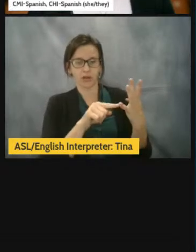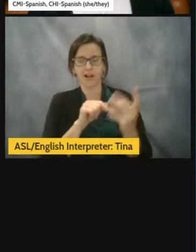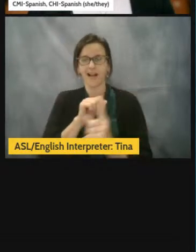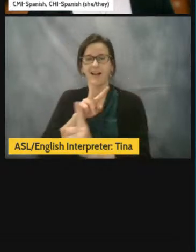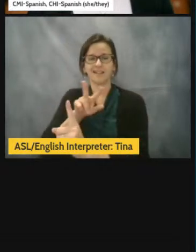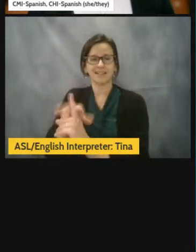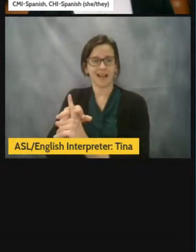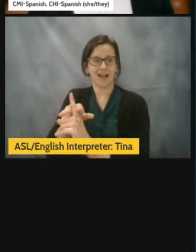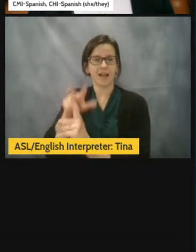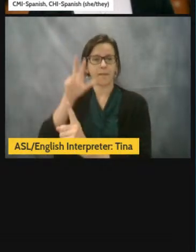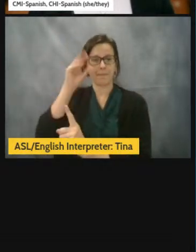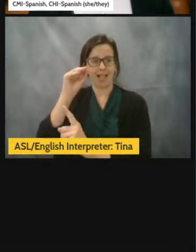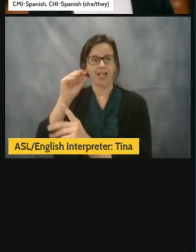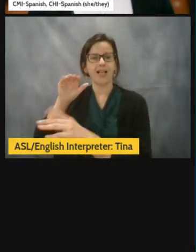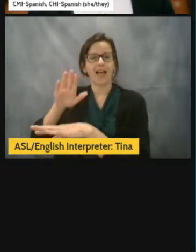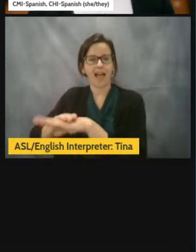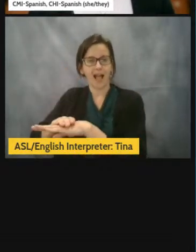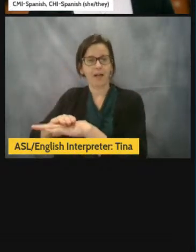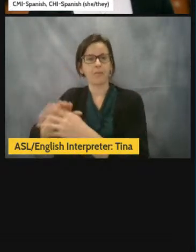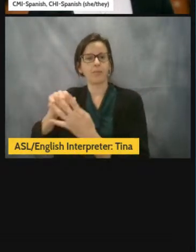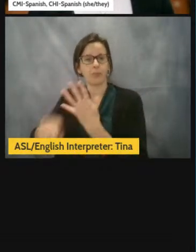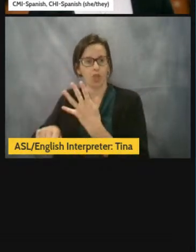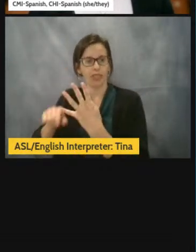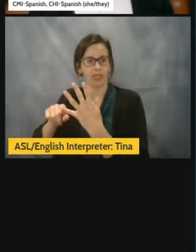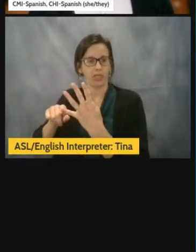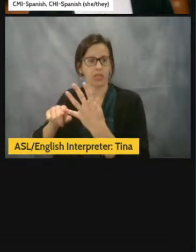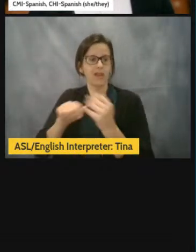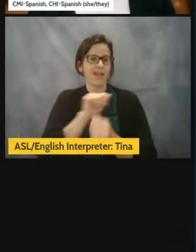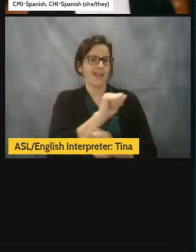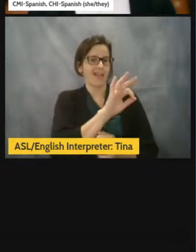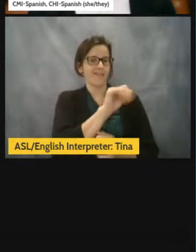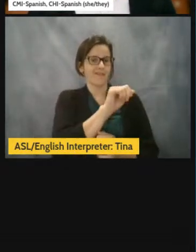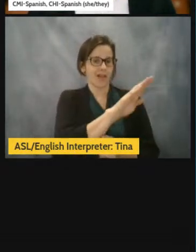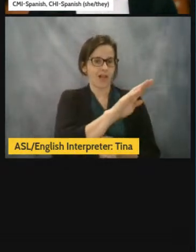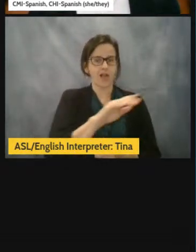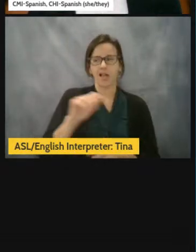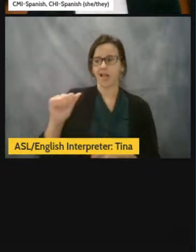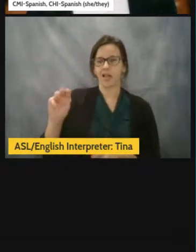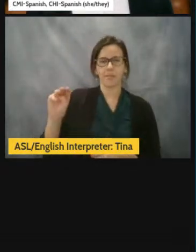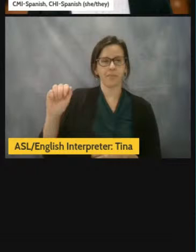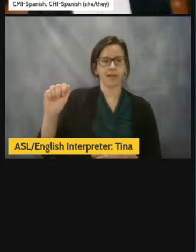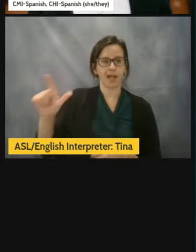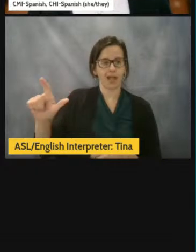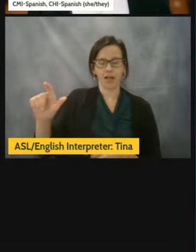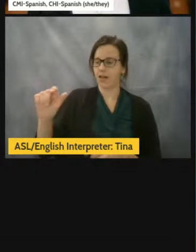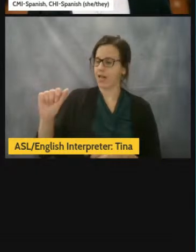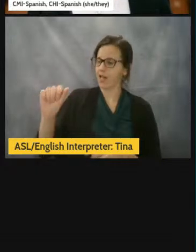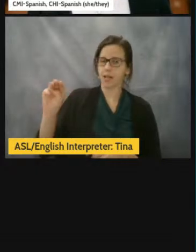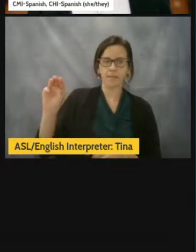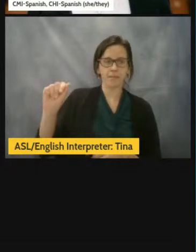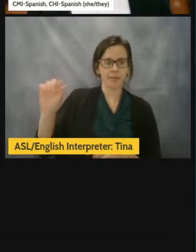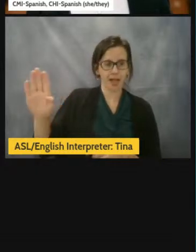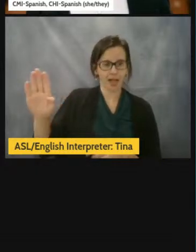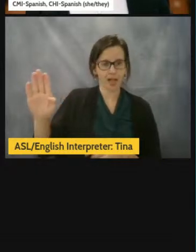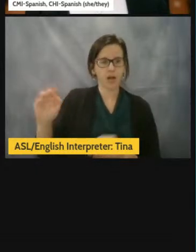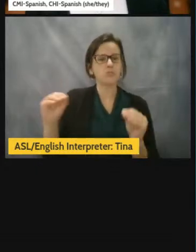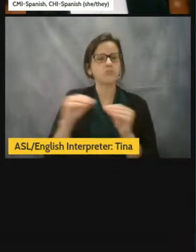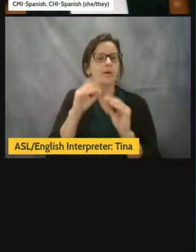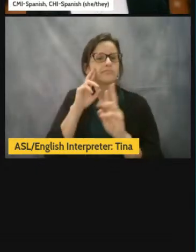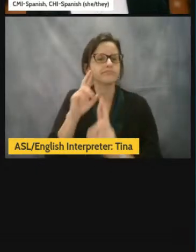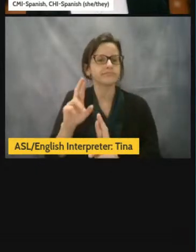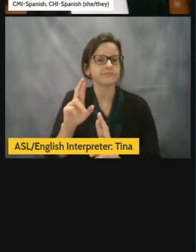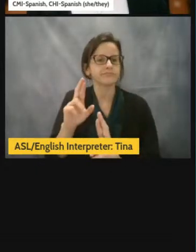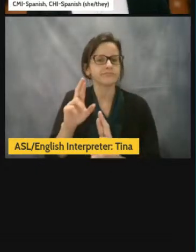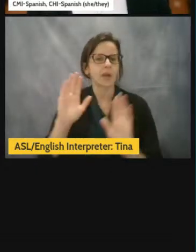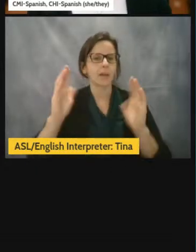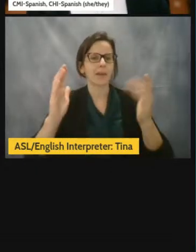more respectful alternative to referring to someone as their biological sex, okay? Or saying,